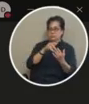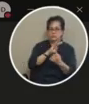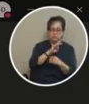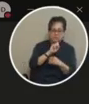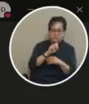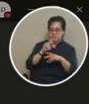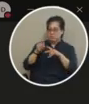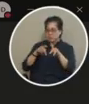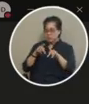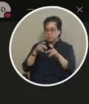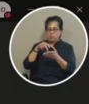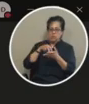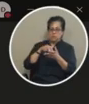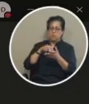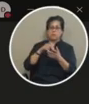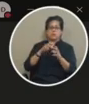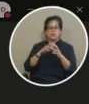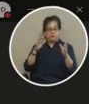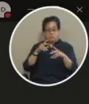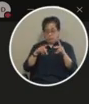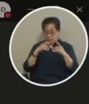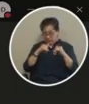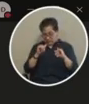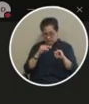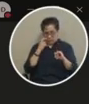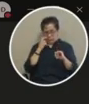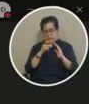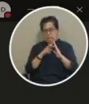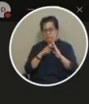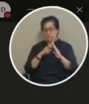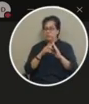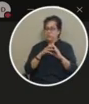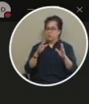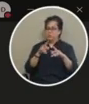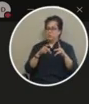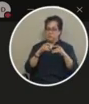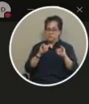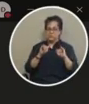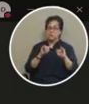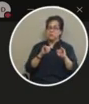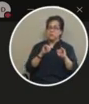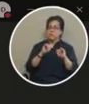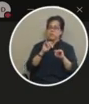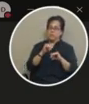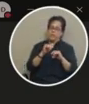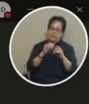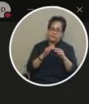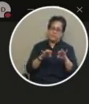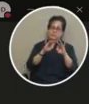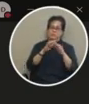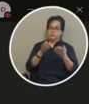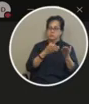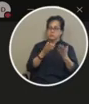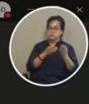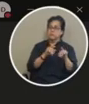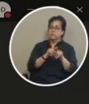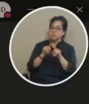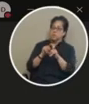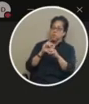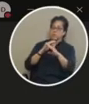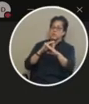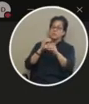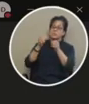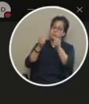us, because we can see that a lot of people are still going out, and it isn't for just essential services. We also did it to protect